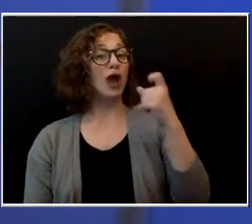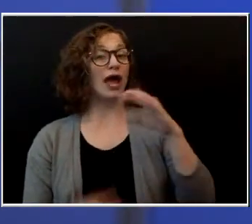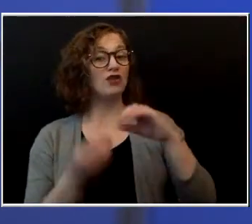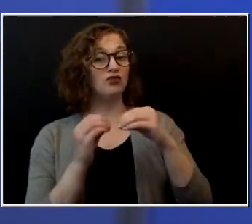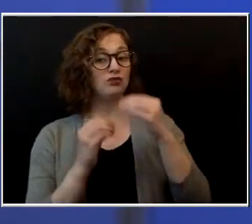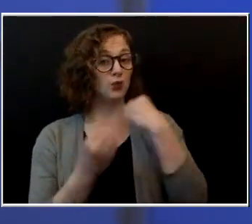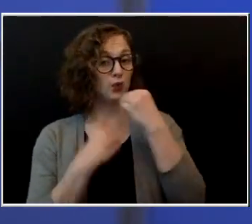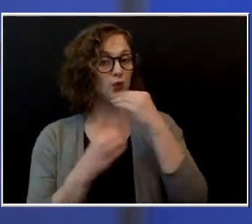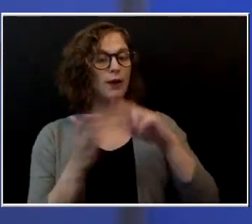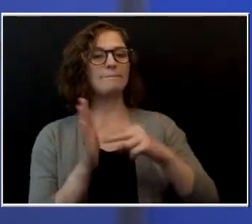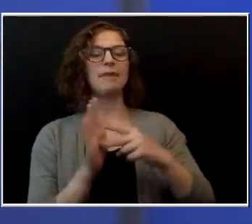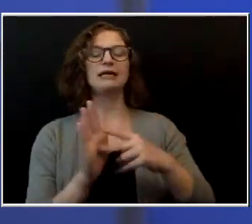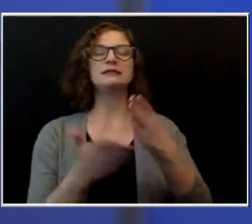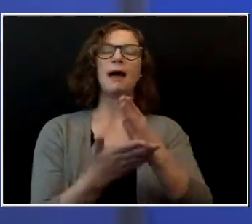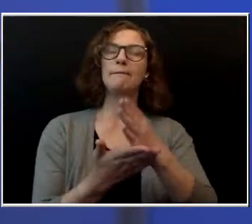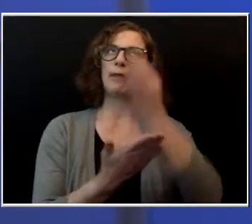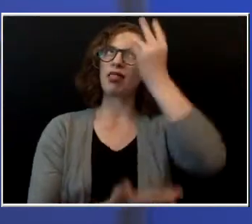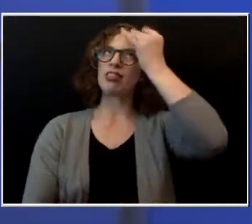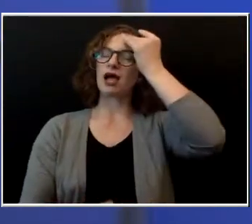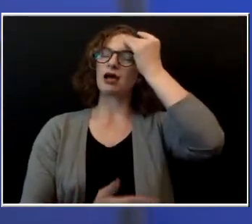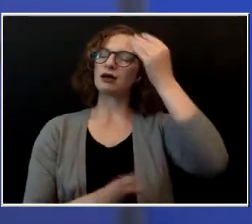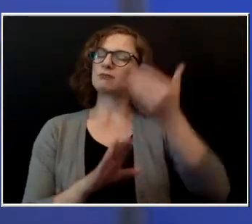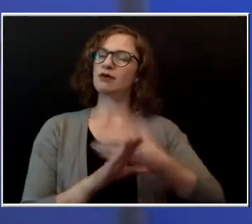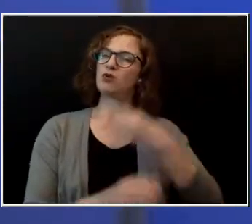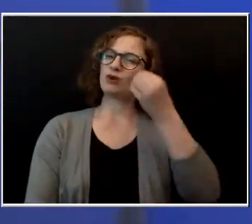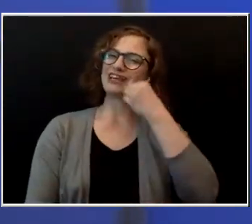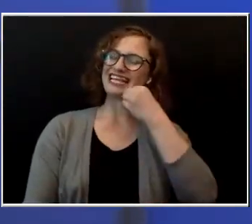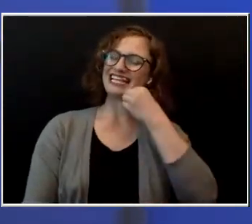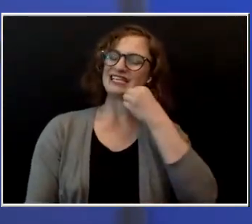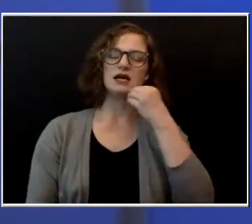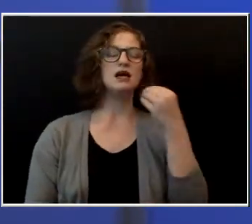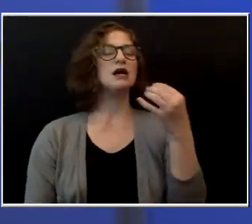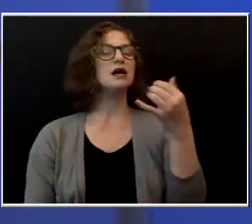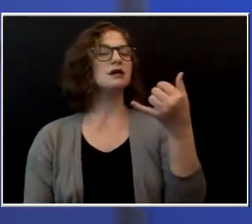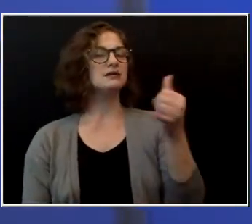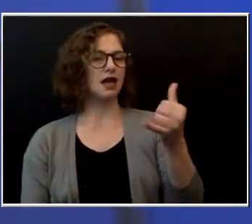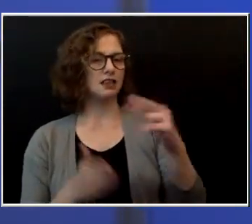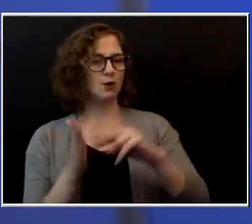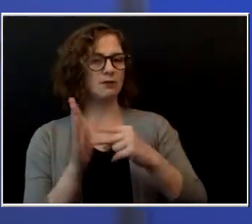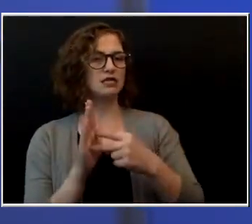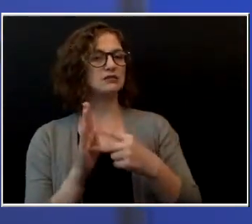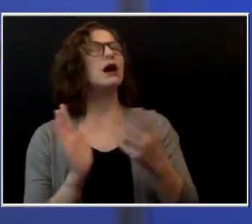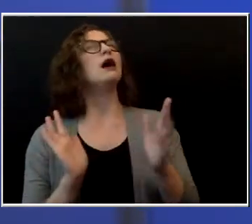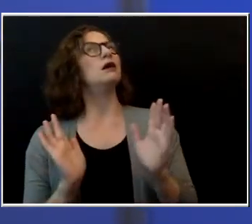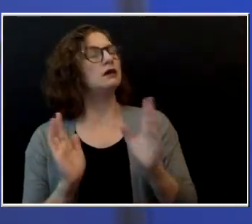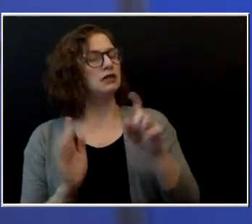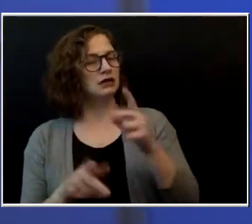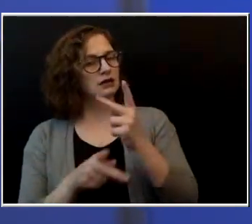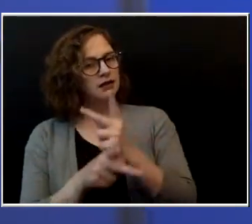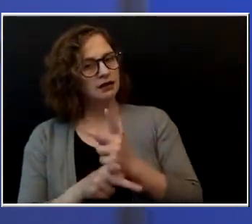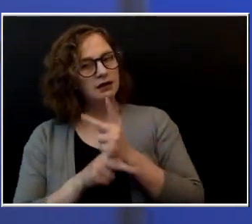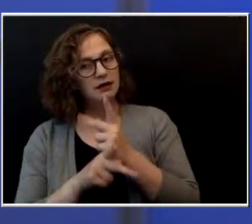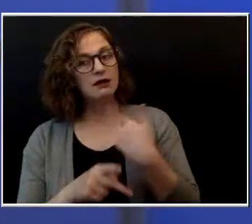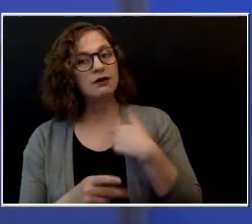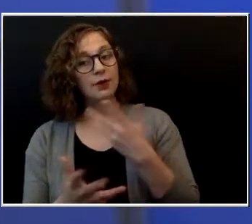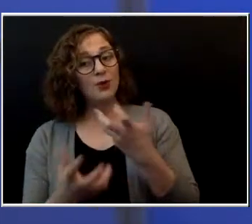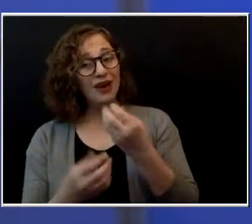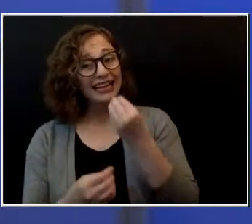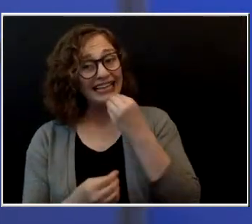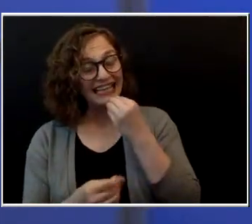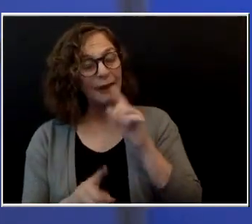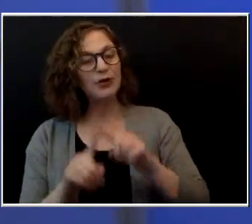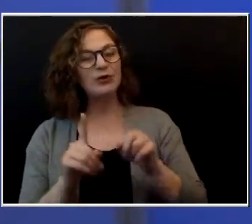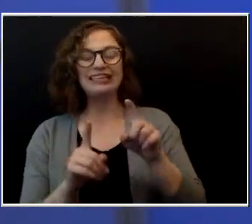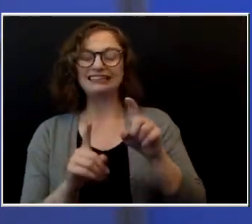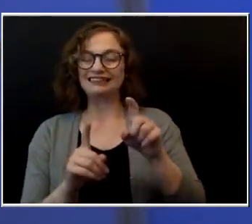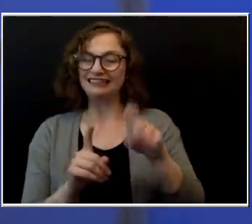caution food, or a food that we want to eat, but that we need to be cautious about number of servings per day and serving size. And then green foods are